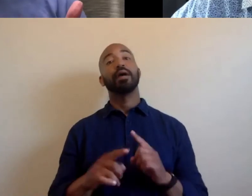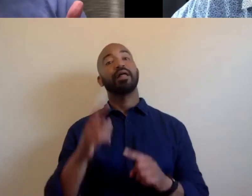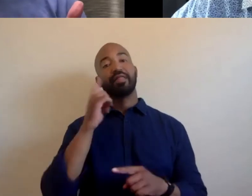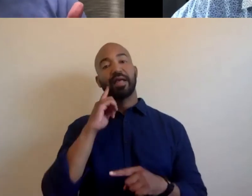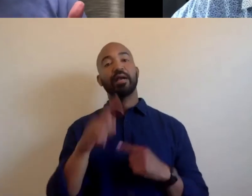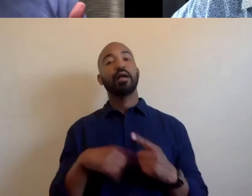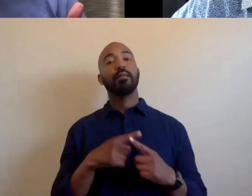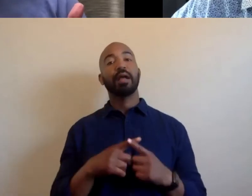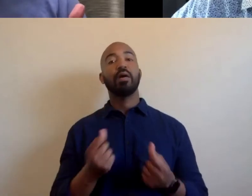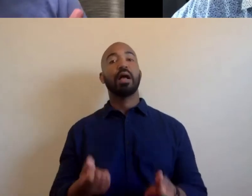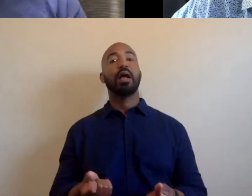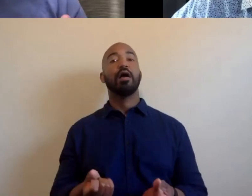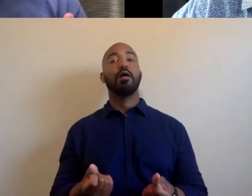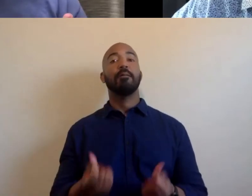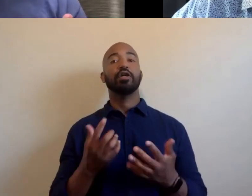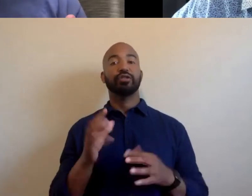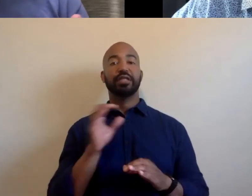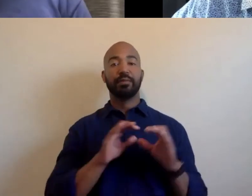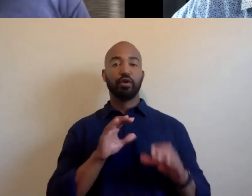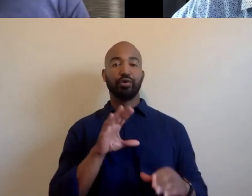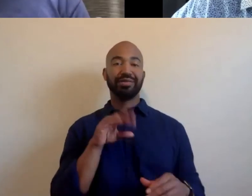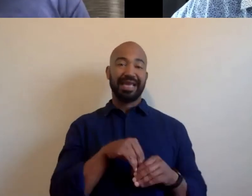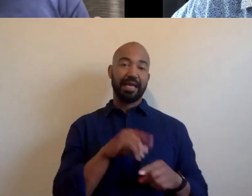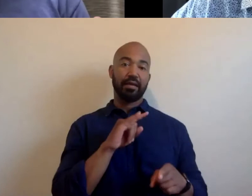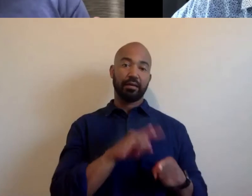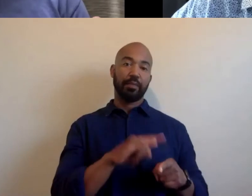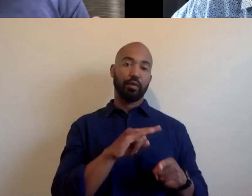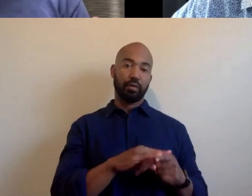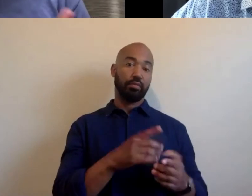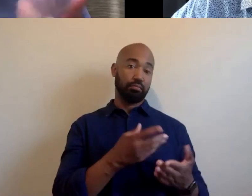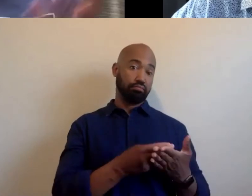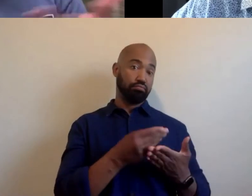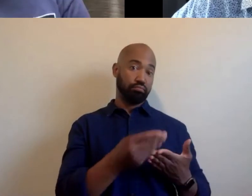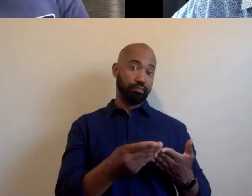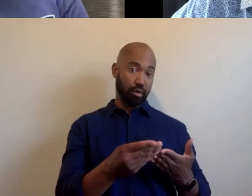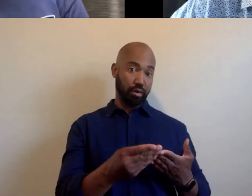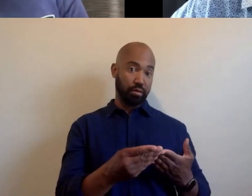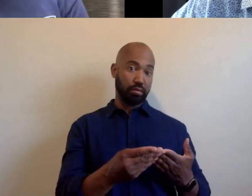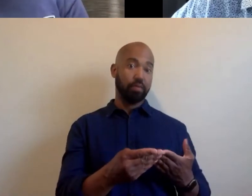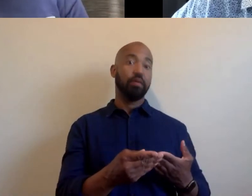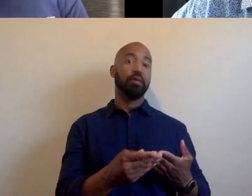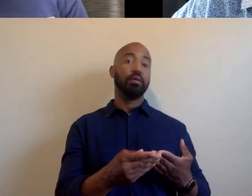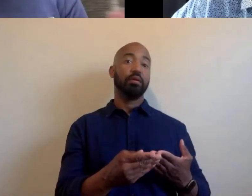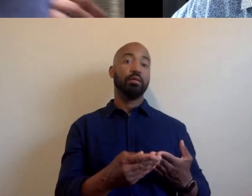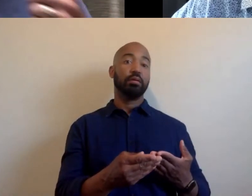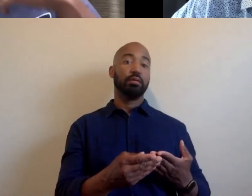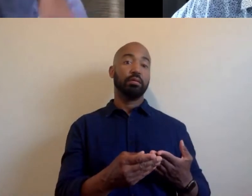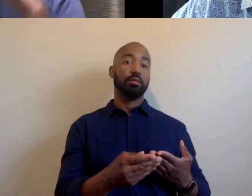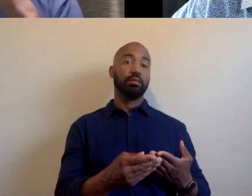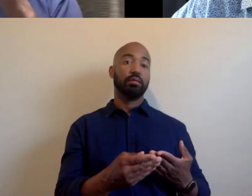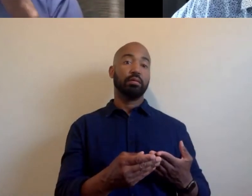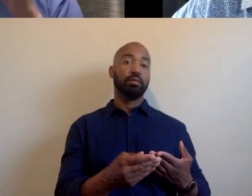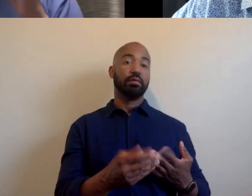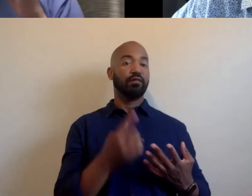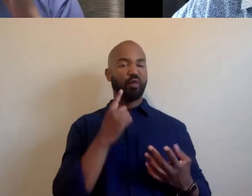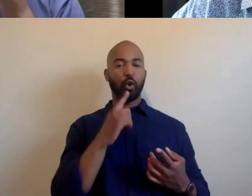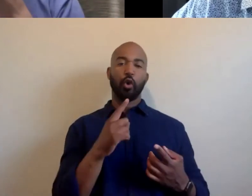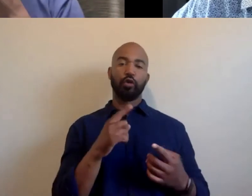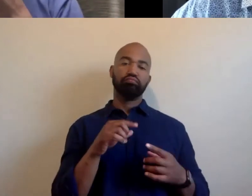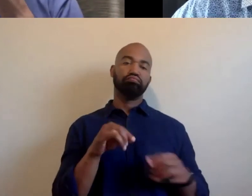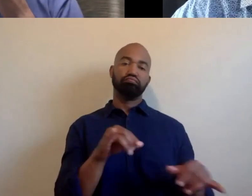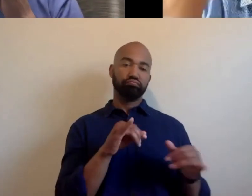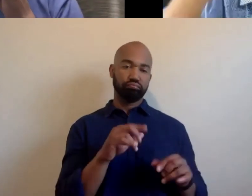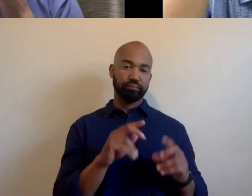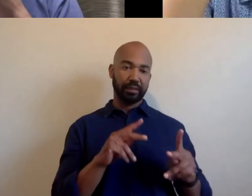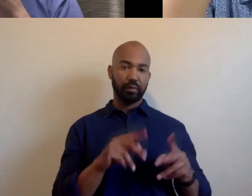chemicals that are put into the cigarette, that needs to for consumer, consumption. I was also